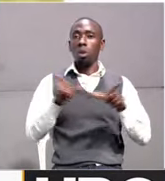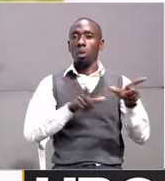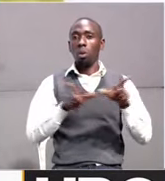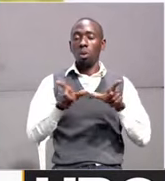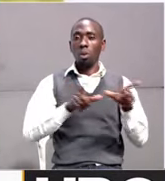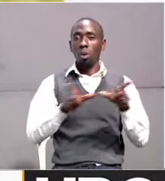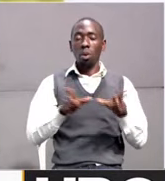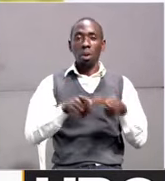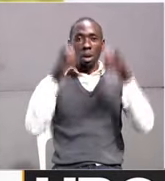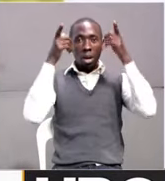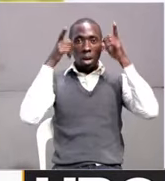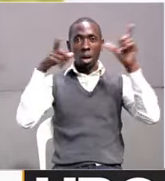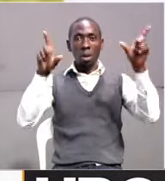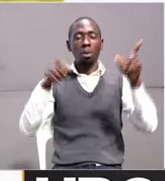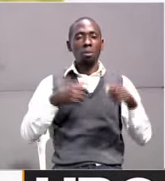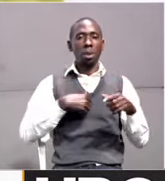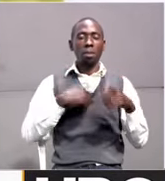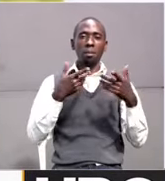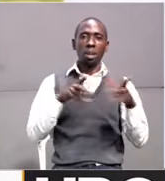we introduced fencing,